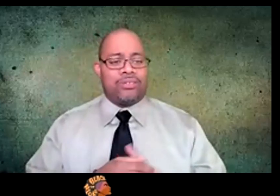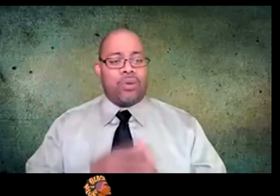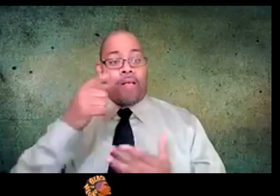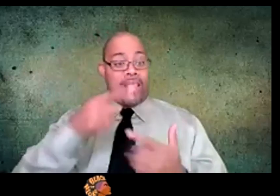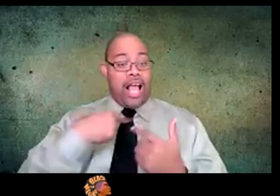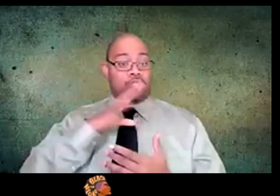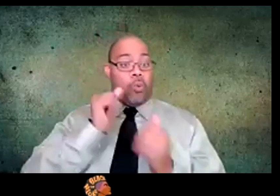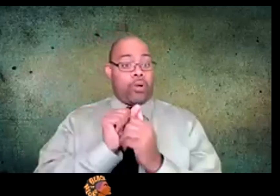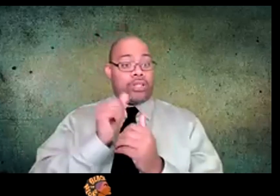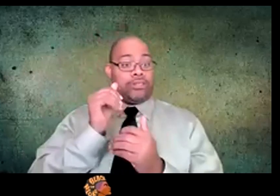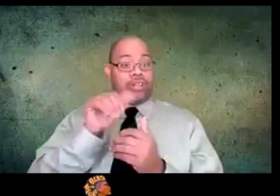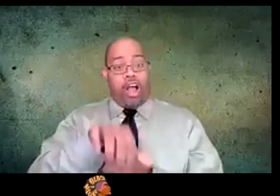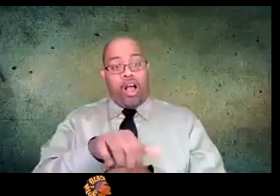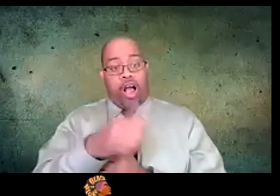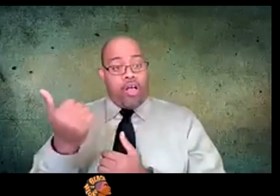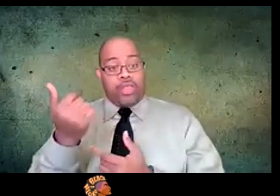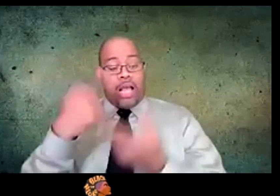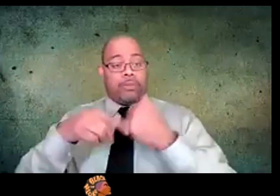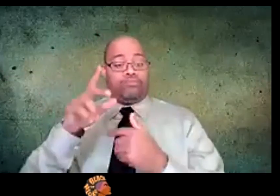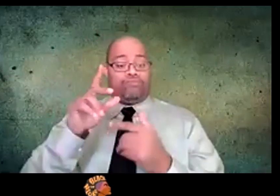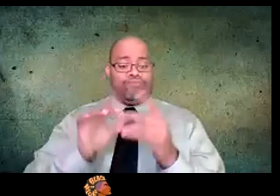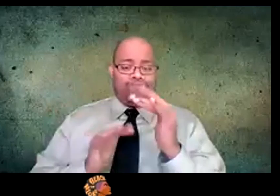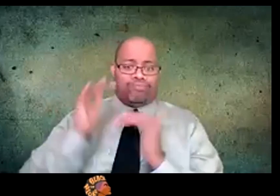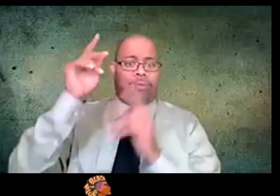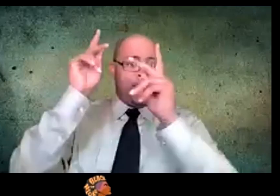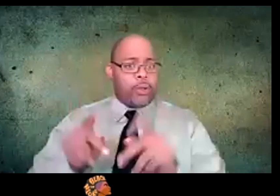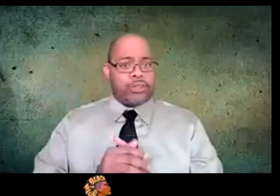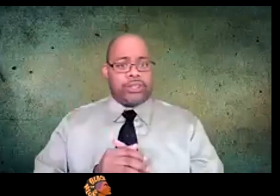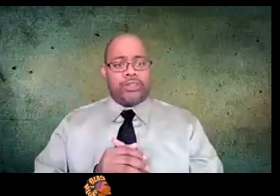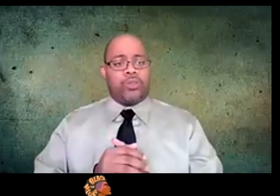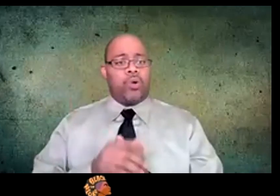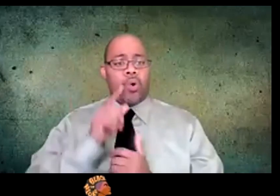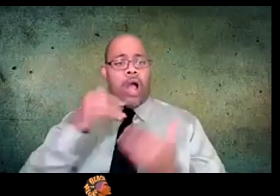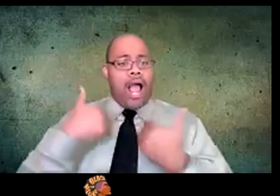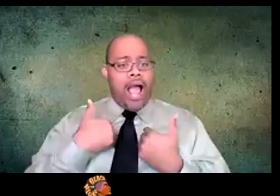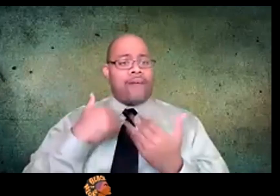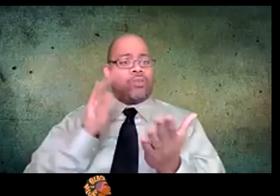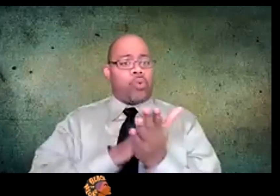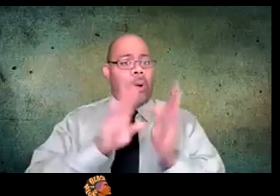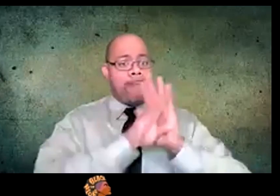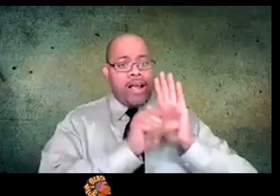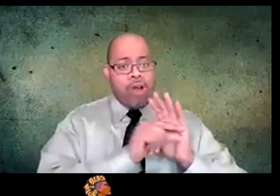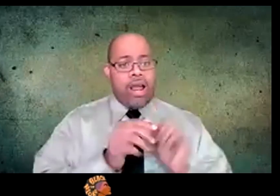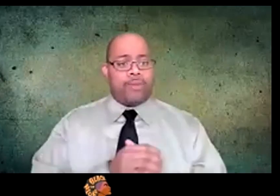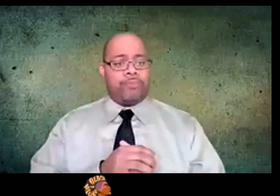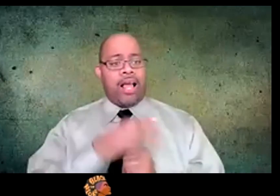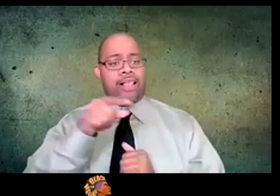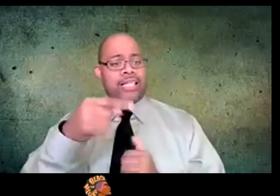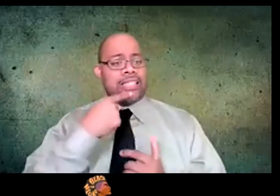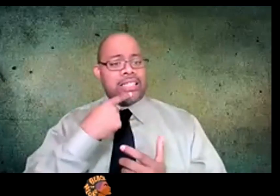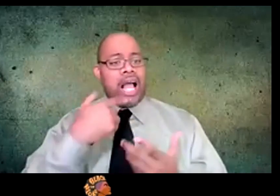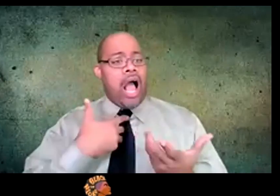talk to an upcoming rising star who has an academic background, and they're saying,